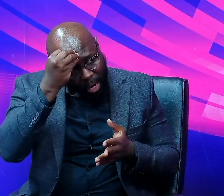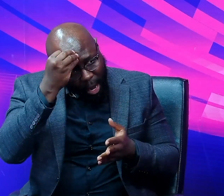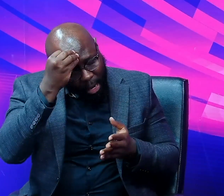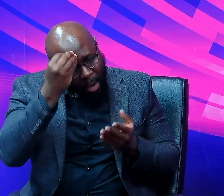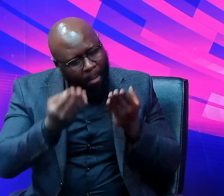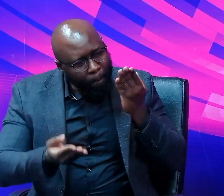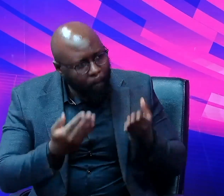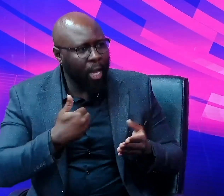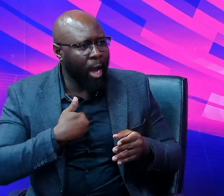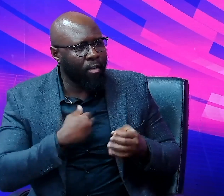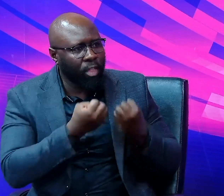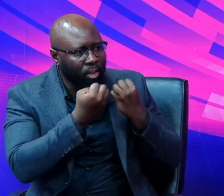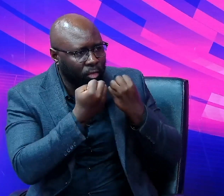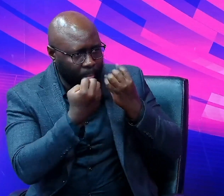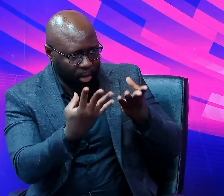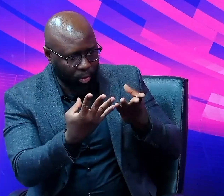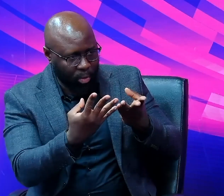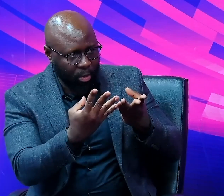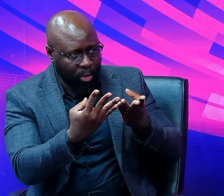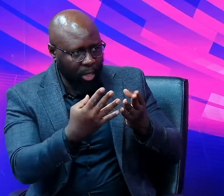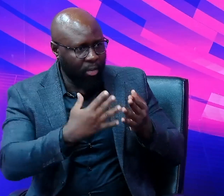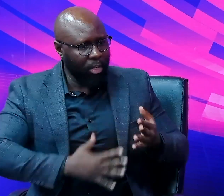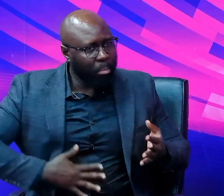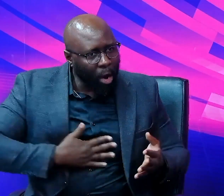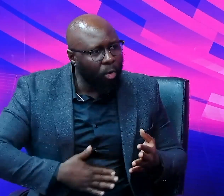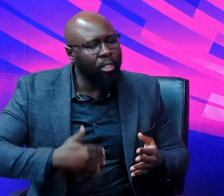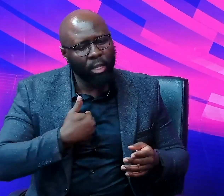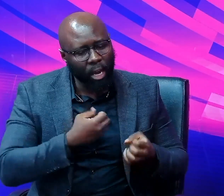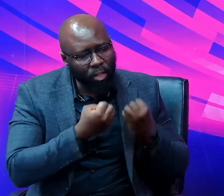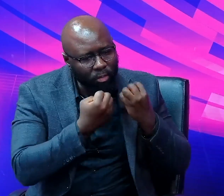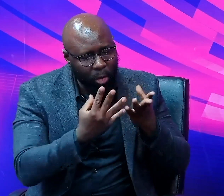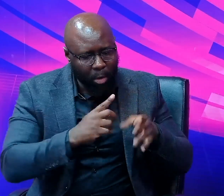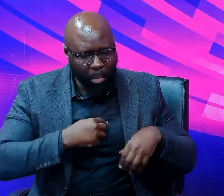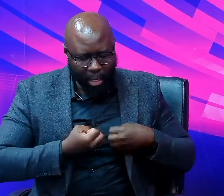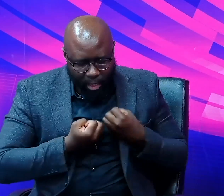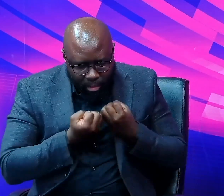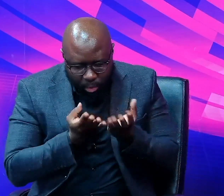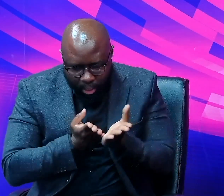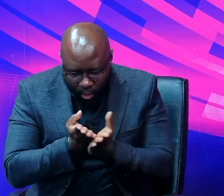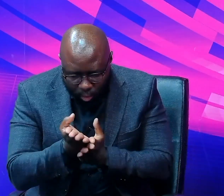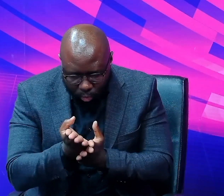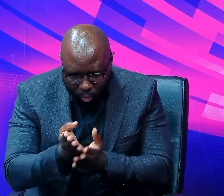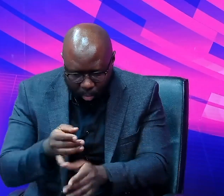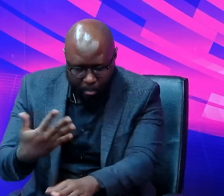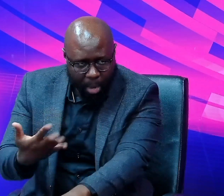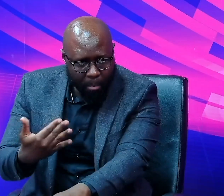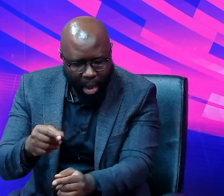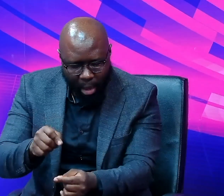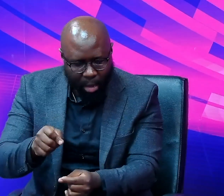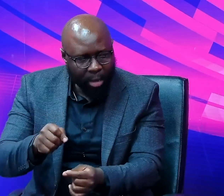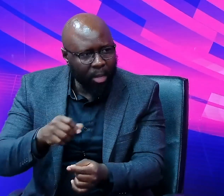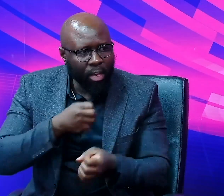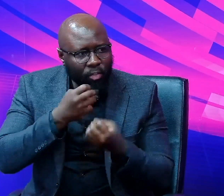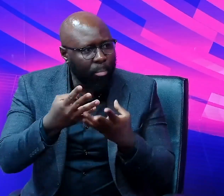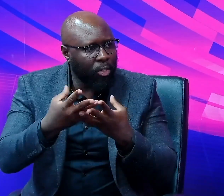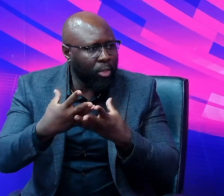But remember, the learner may have the information, yes. Maybe they might have an information to express themselves